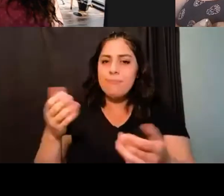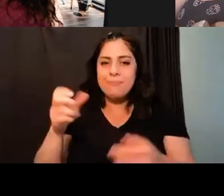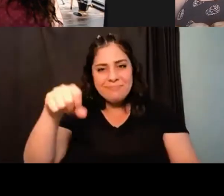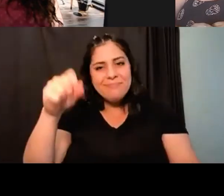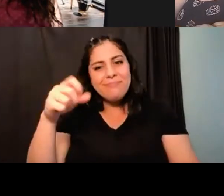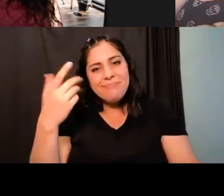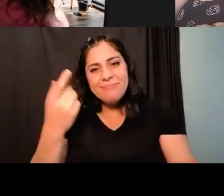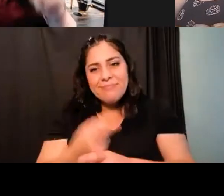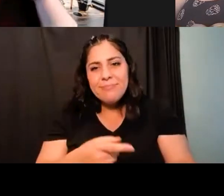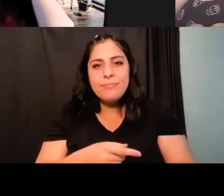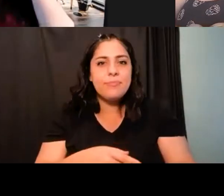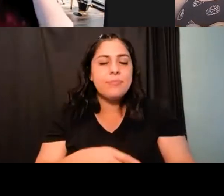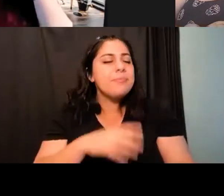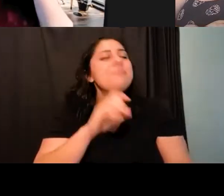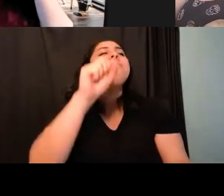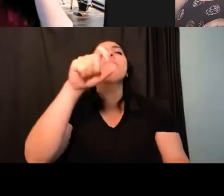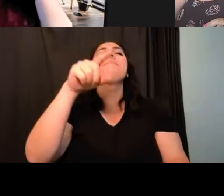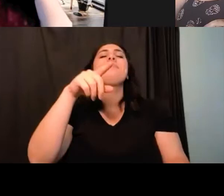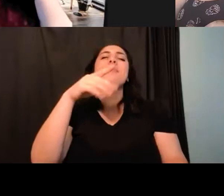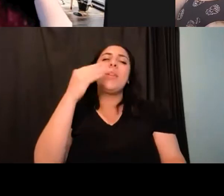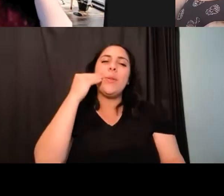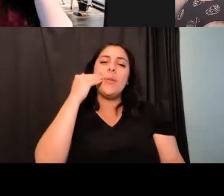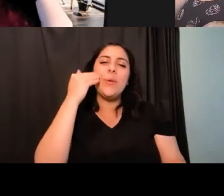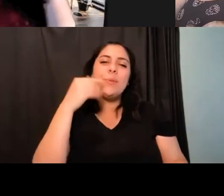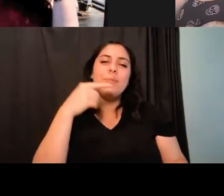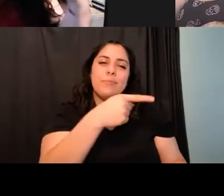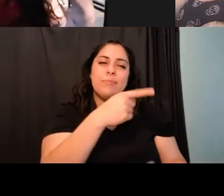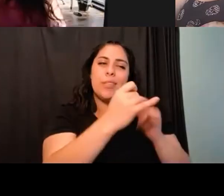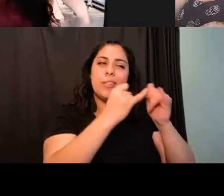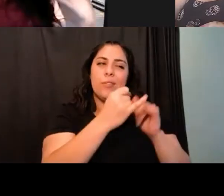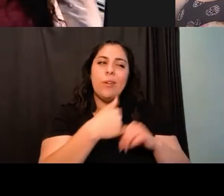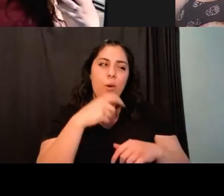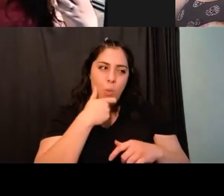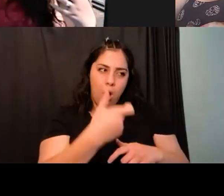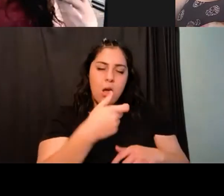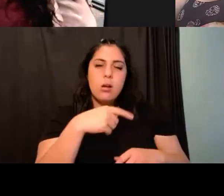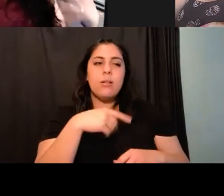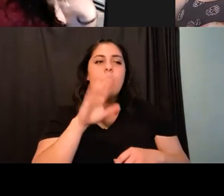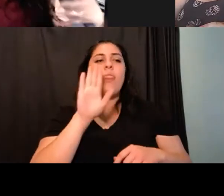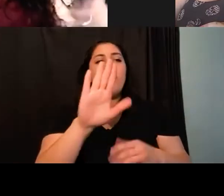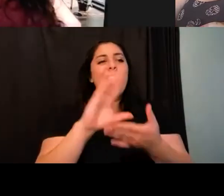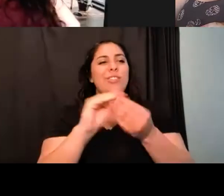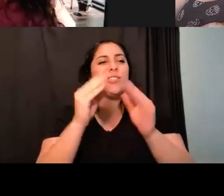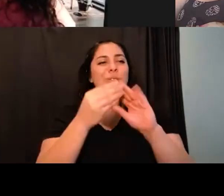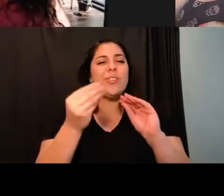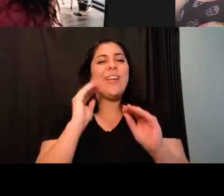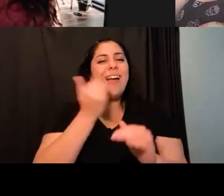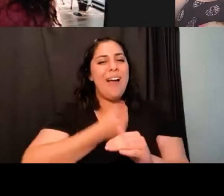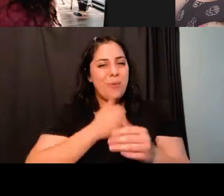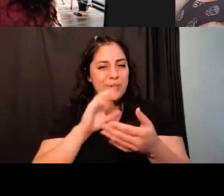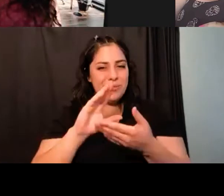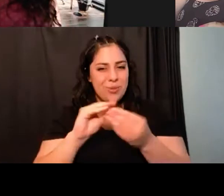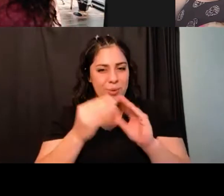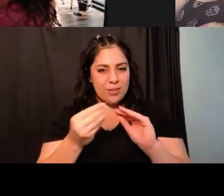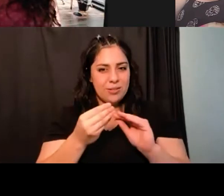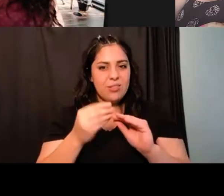like Vanessa says in an interview with Bronxnet, she says, their stories are our stories. So we're going through this journey together. And I think that's what